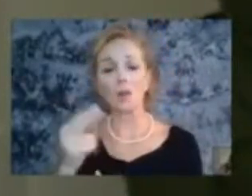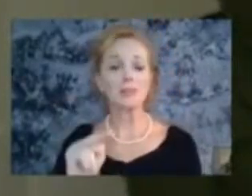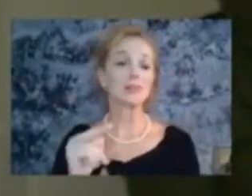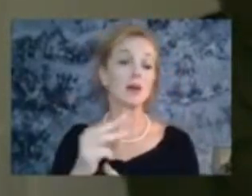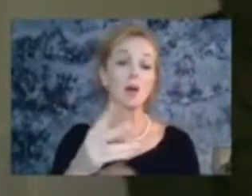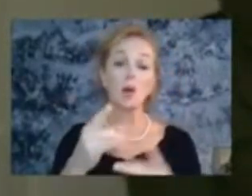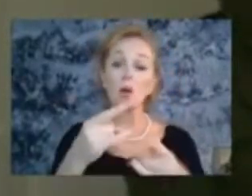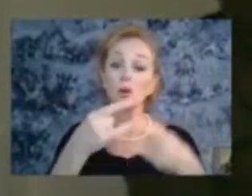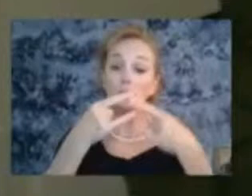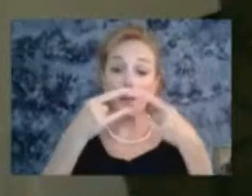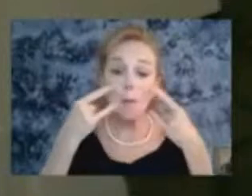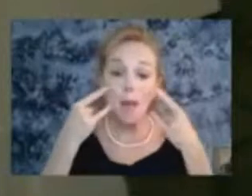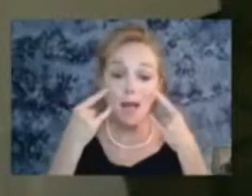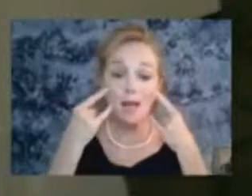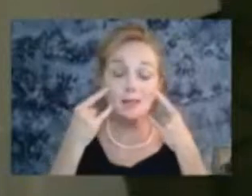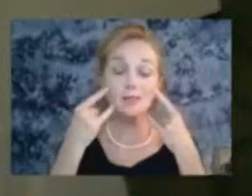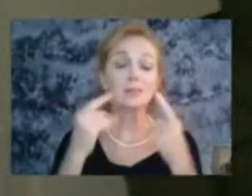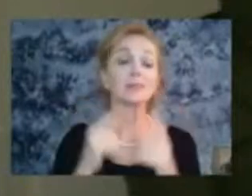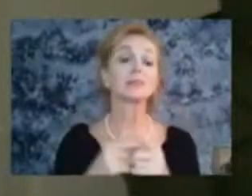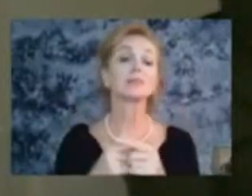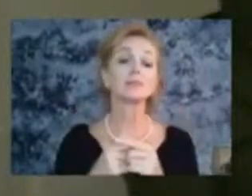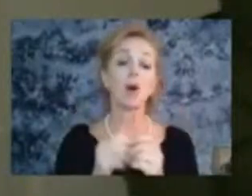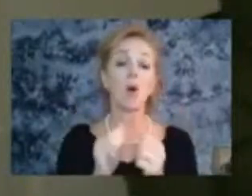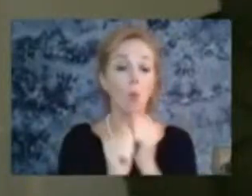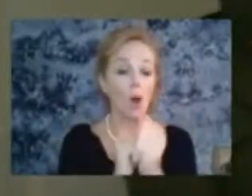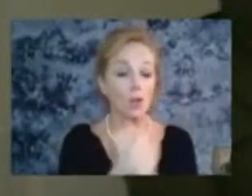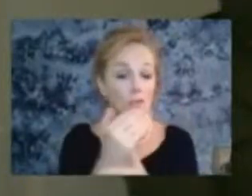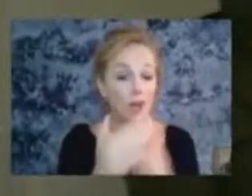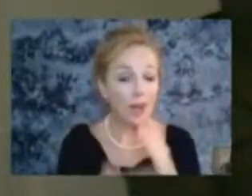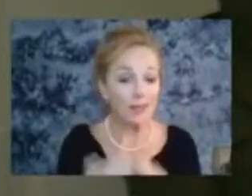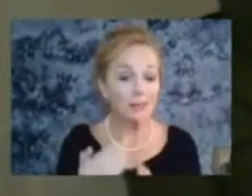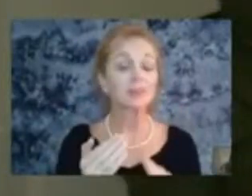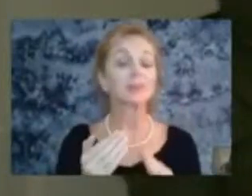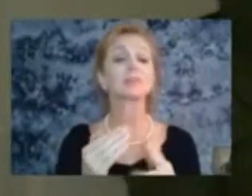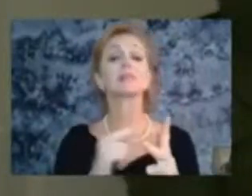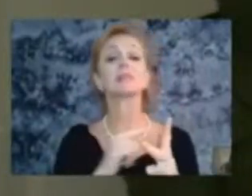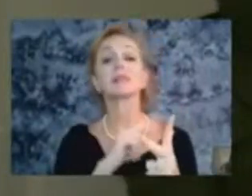and social distance. And I do think it's important to reiterate that,